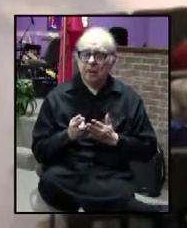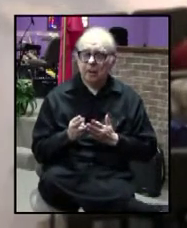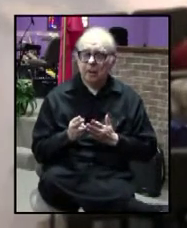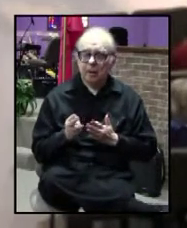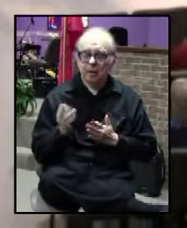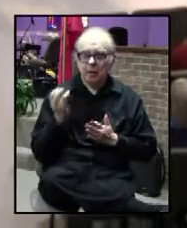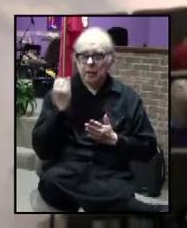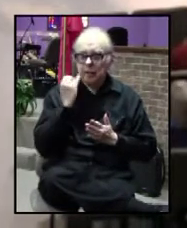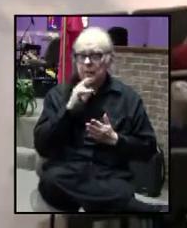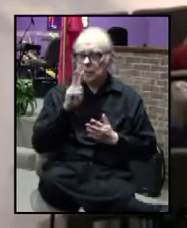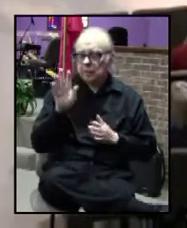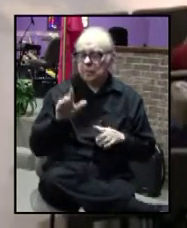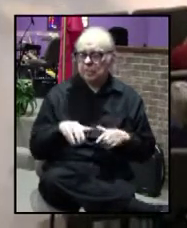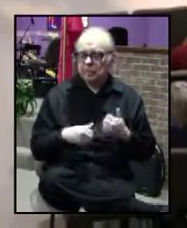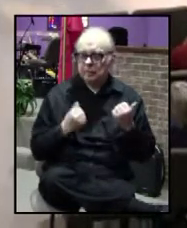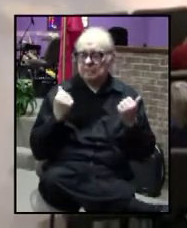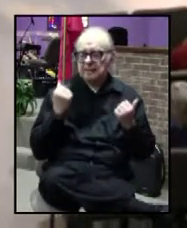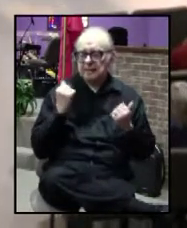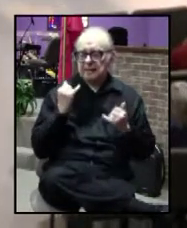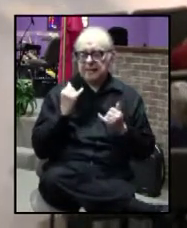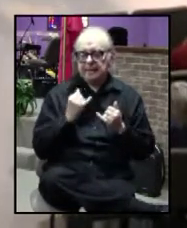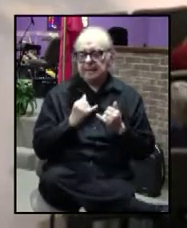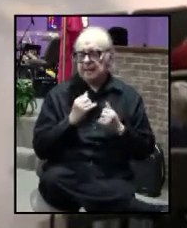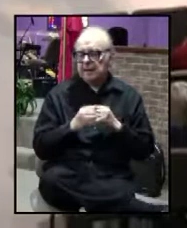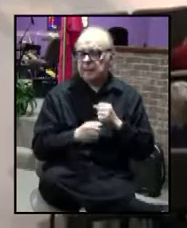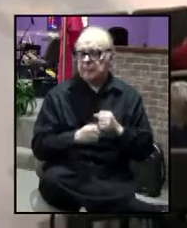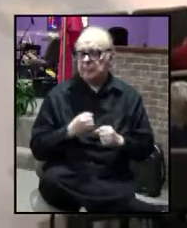If you look at your life over the last year,